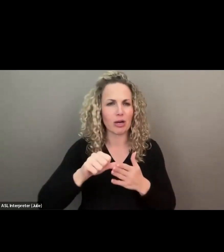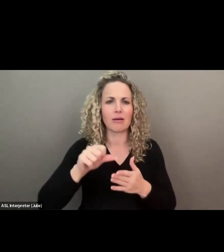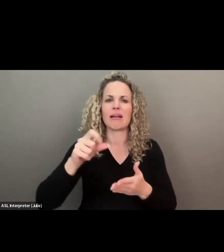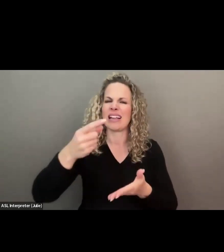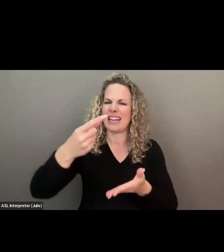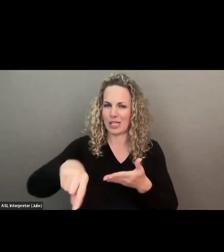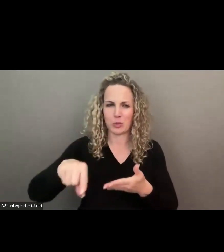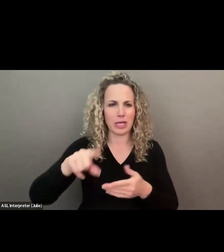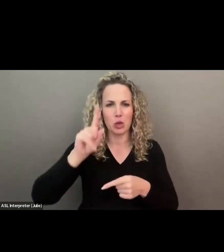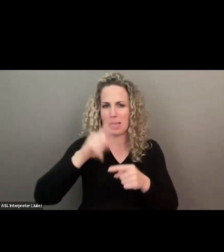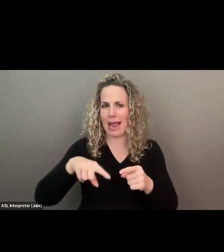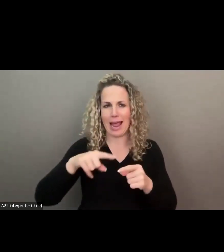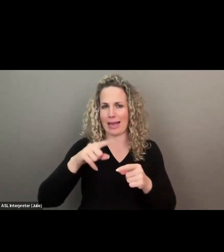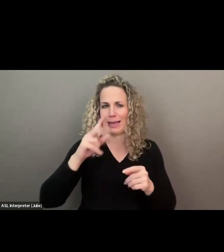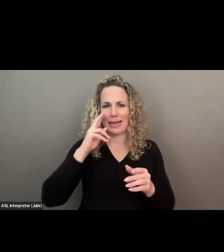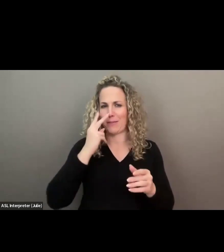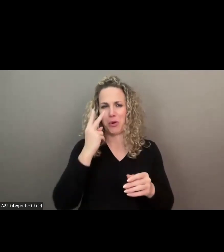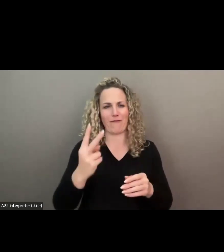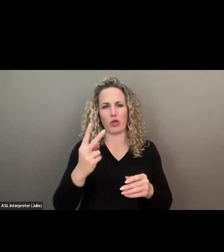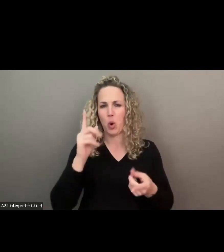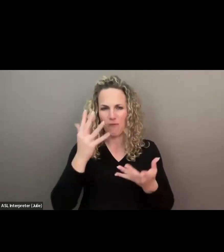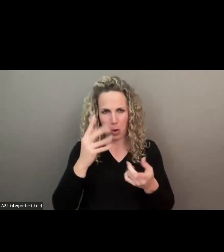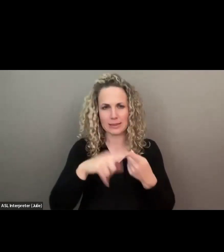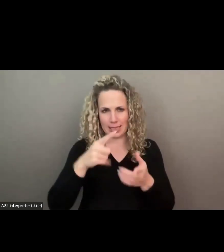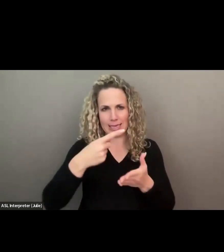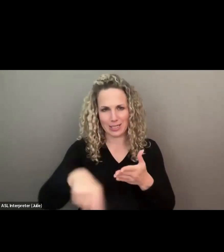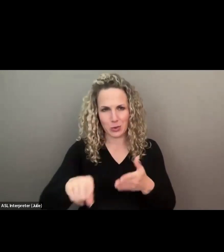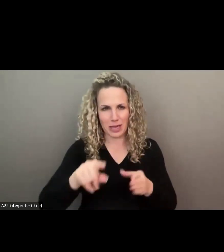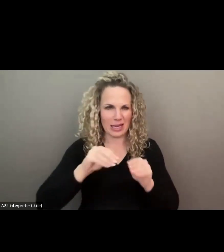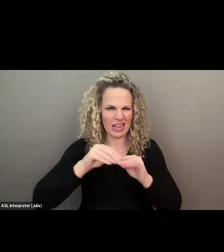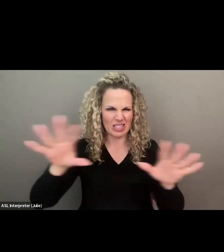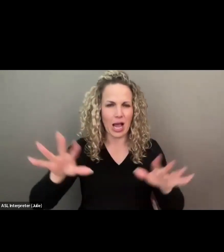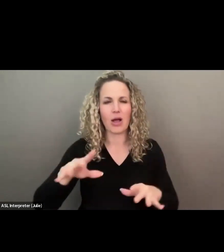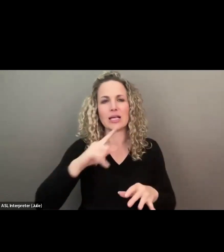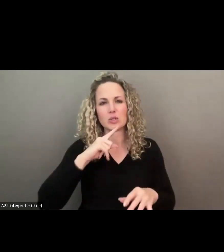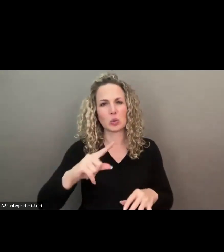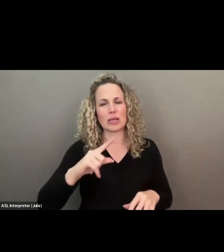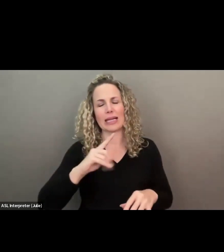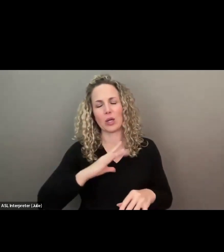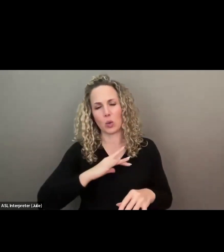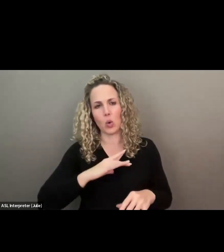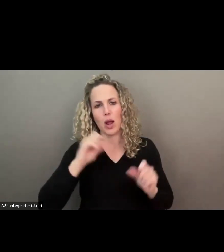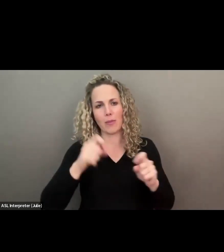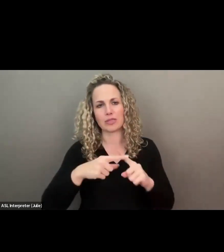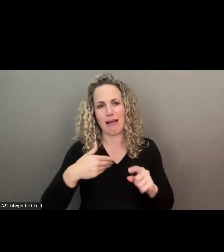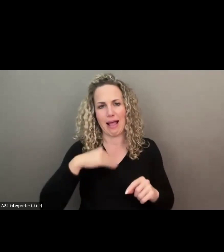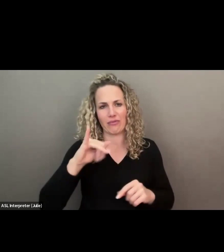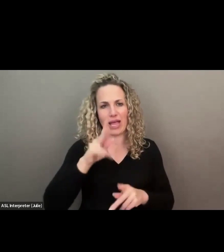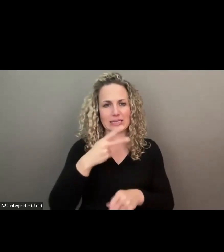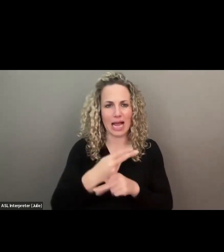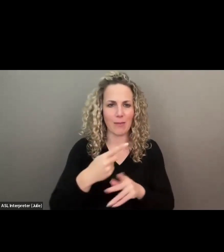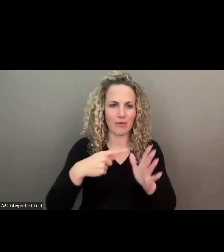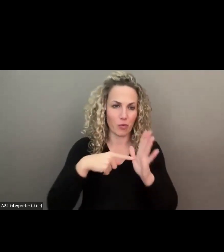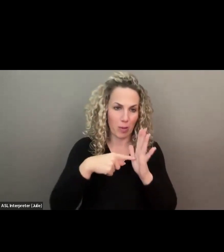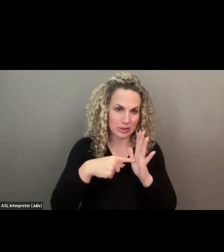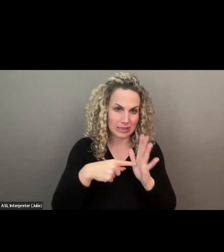next week of what those pictures look like. But I will share that it is pretty neat that we were able to have that type of